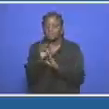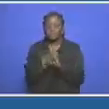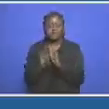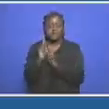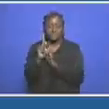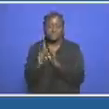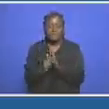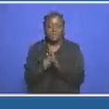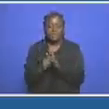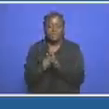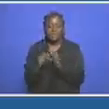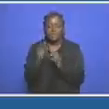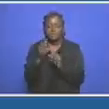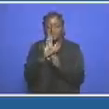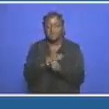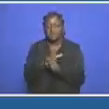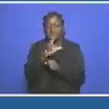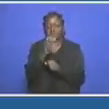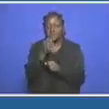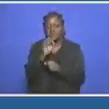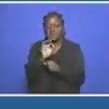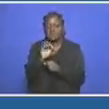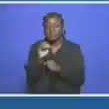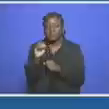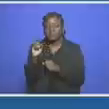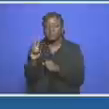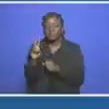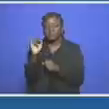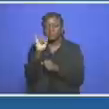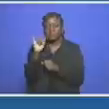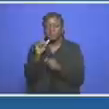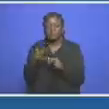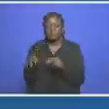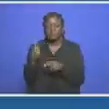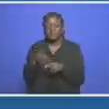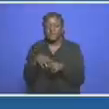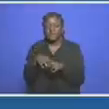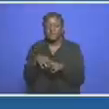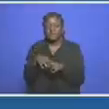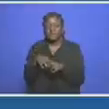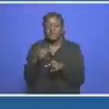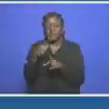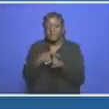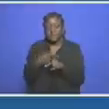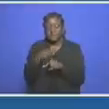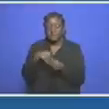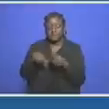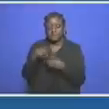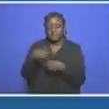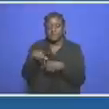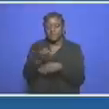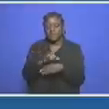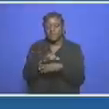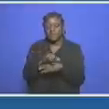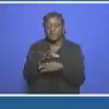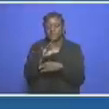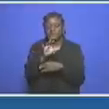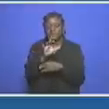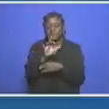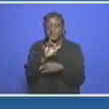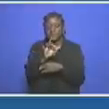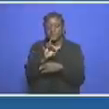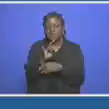that's 30.02 inches, and the pressure is rising. Temperatures around the islands this evening, 82 in Marshall, Babico, 84 in Green Tool